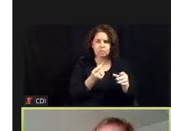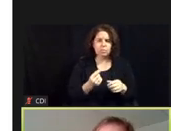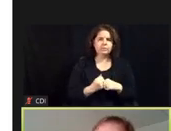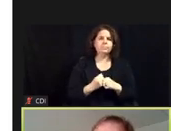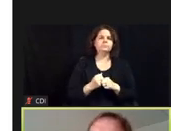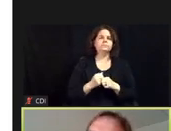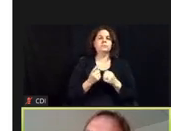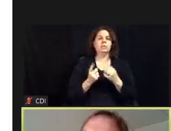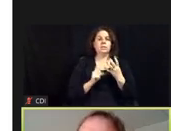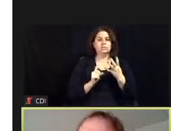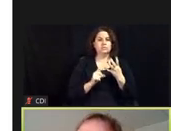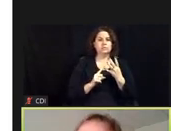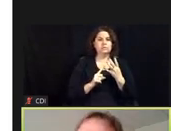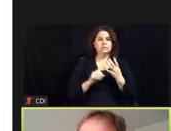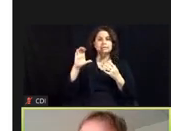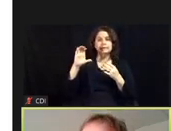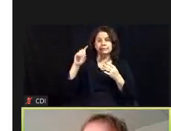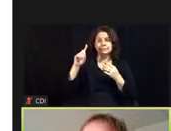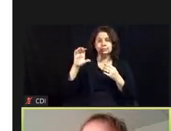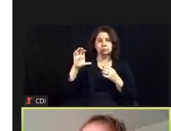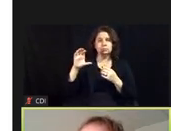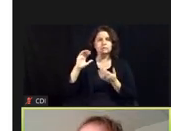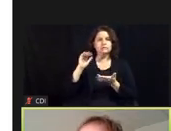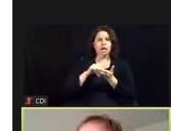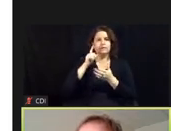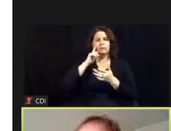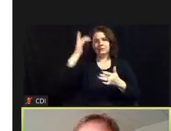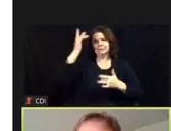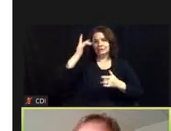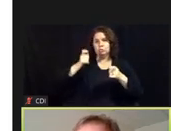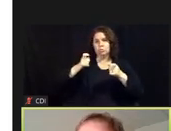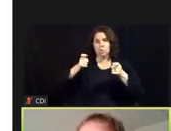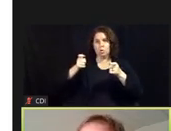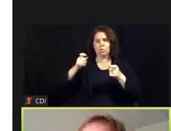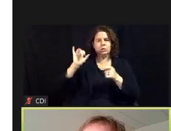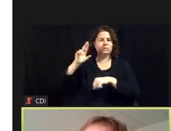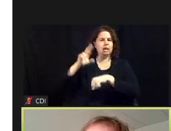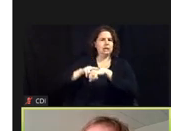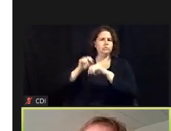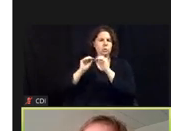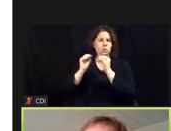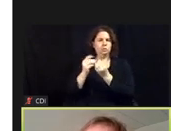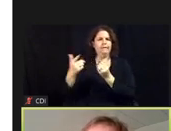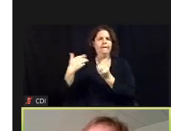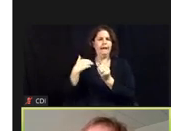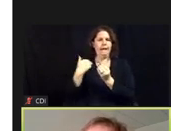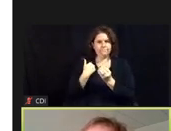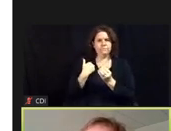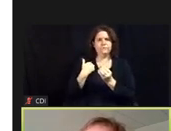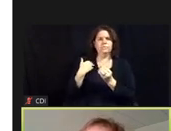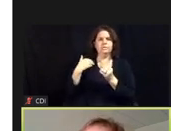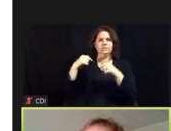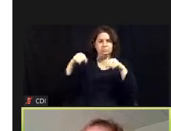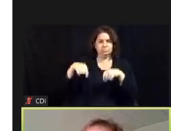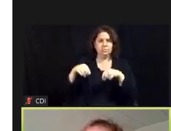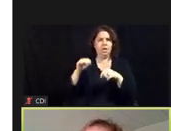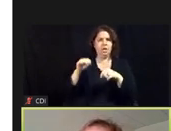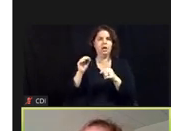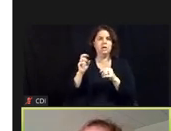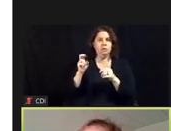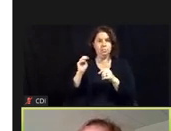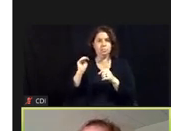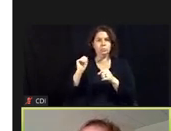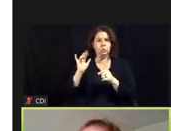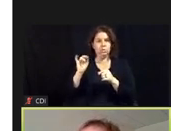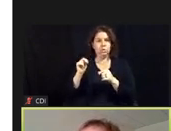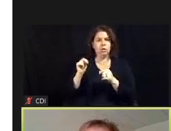and Prevention has an epidemic intelligence service officer here in Marin now, these 2 weeks, doing